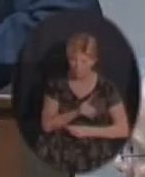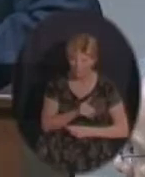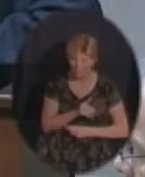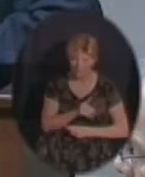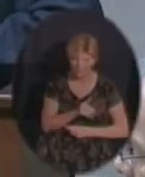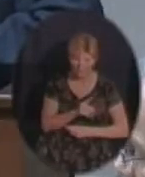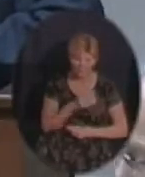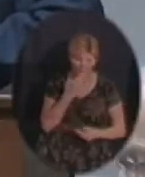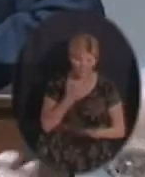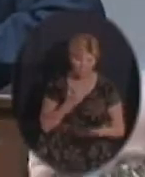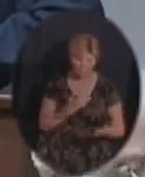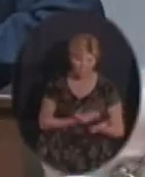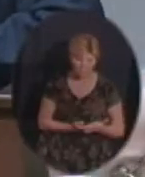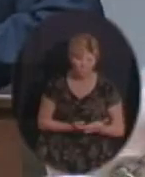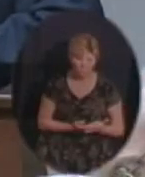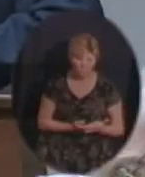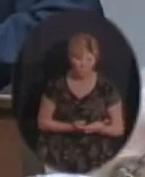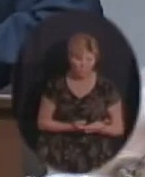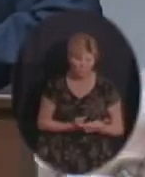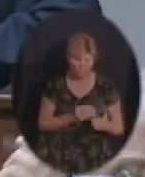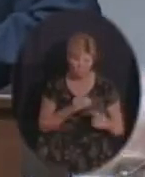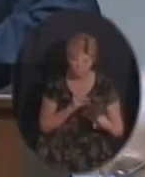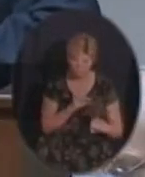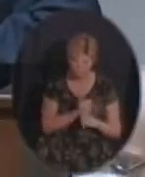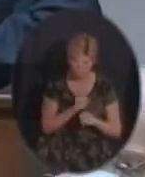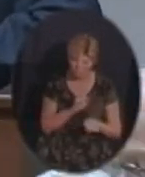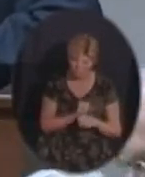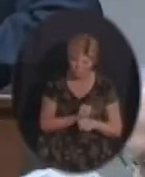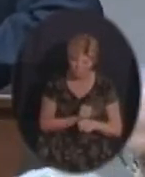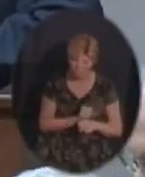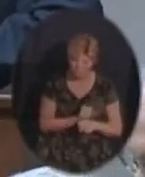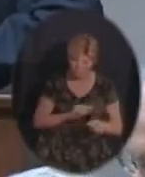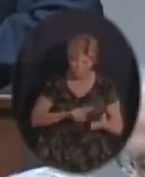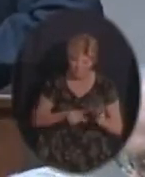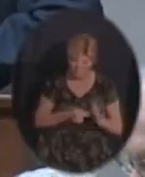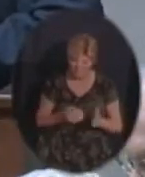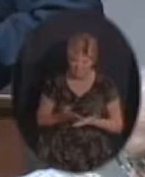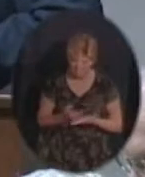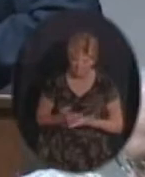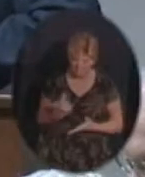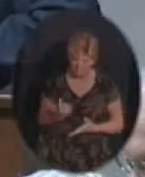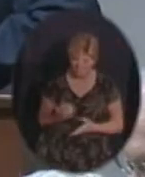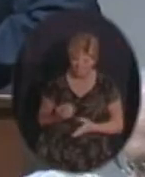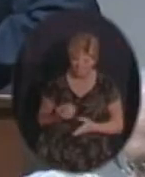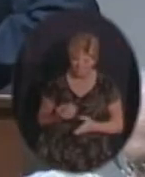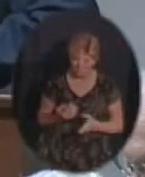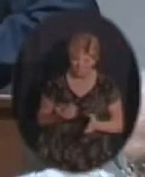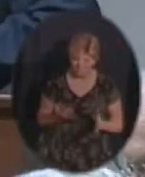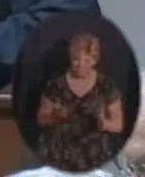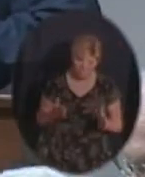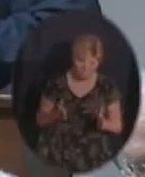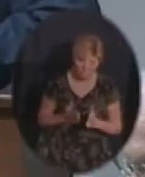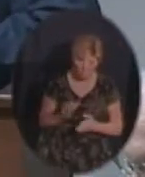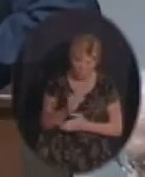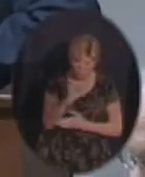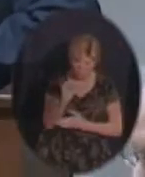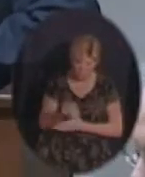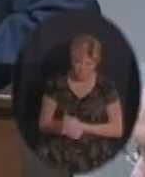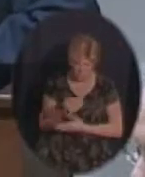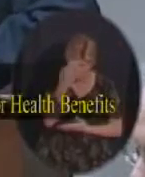the commission. And the commissions on this piece is extremely a small percent. And why would you not take advantage of